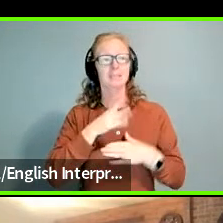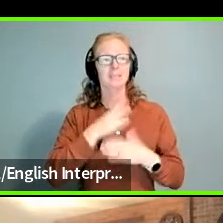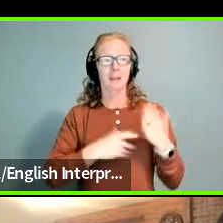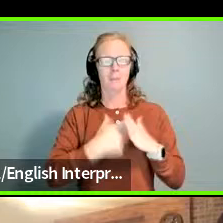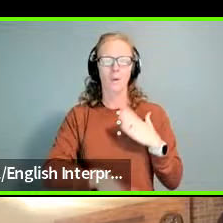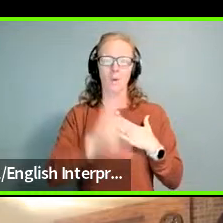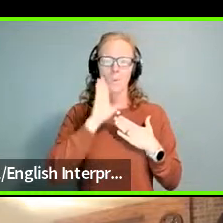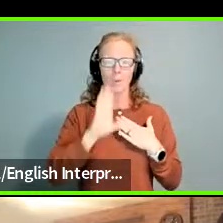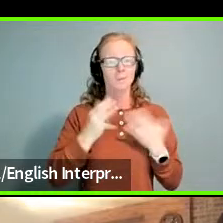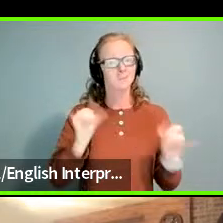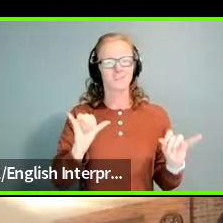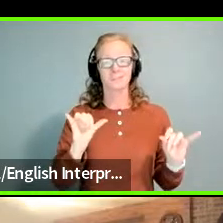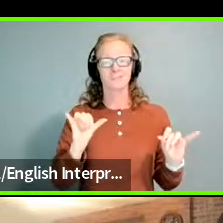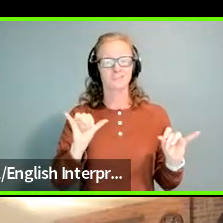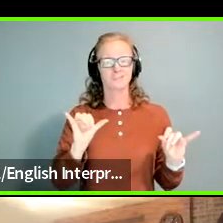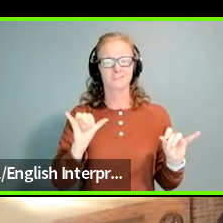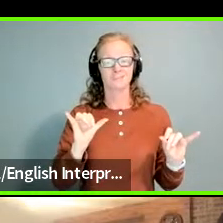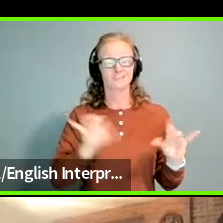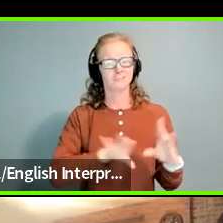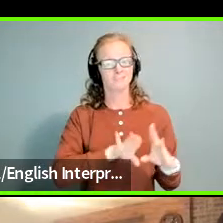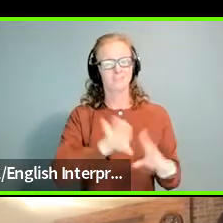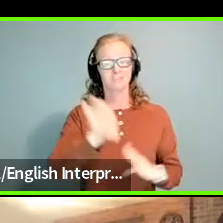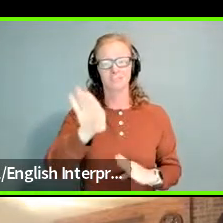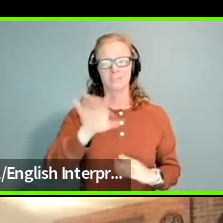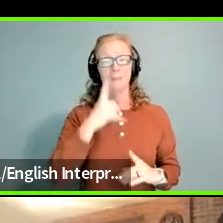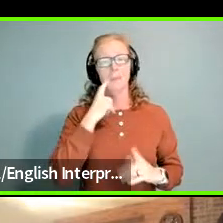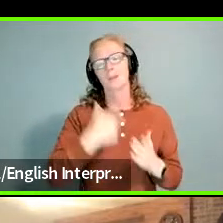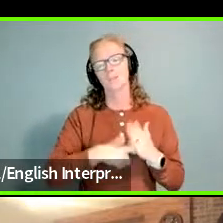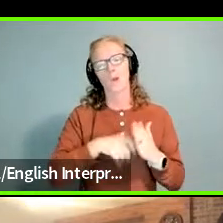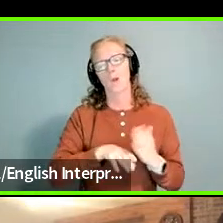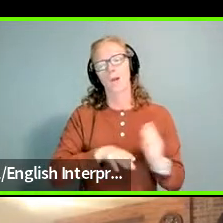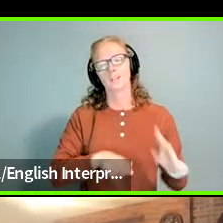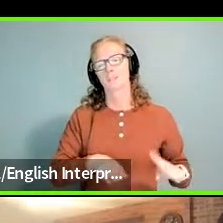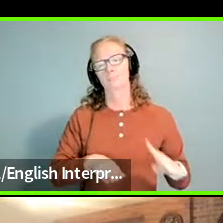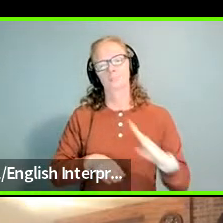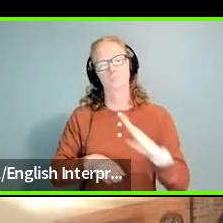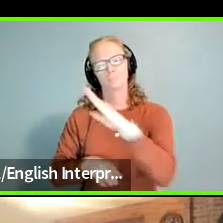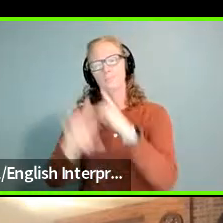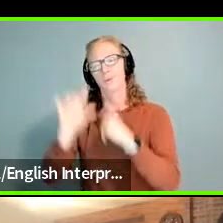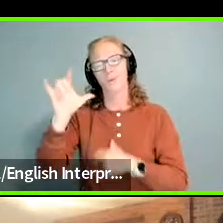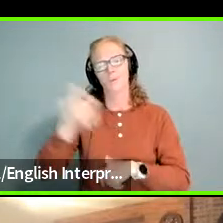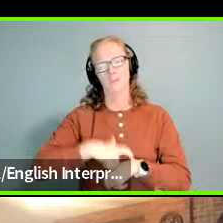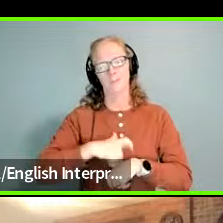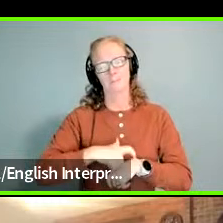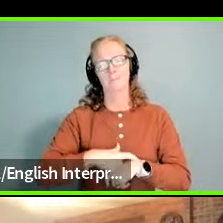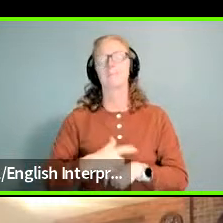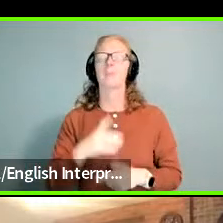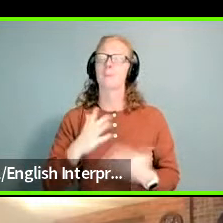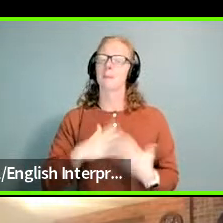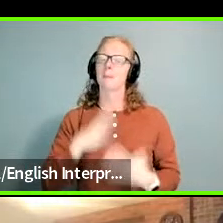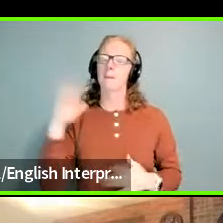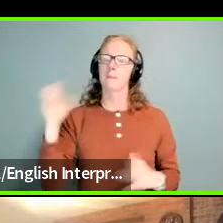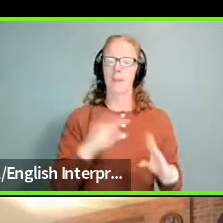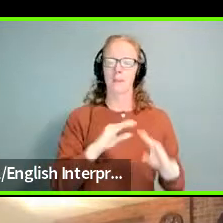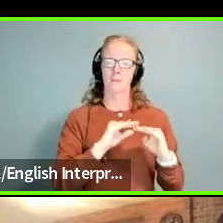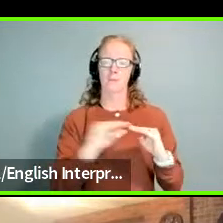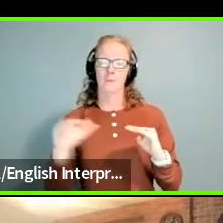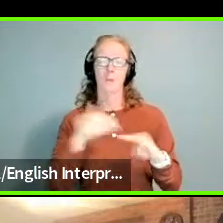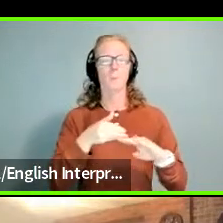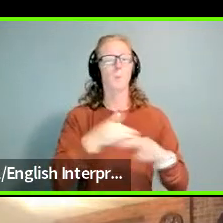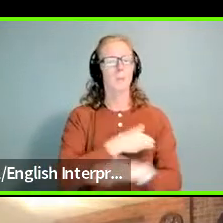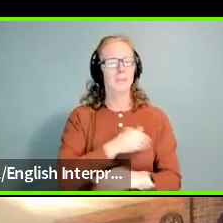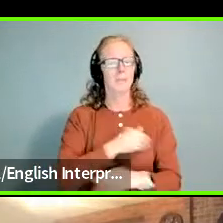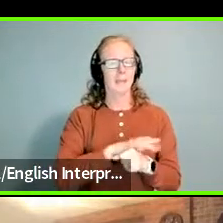will still be, escalating, because that's how costs do over time, and they always are rising. But maybe they'll come back to more what we saw